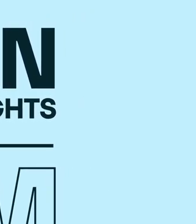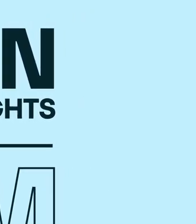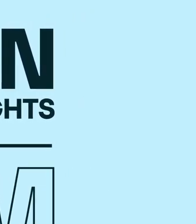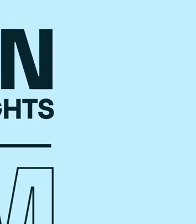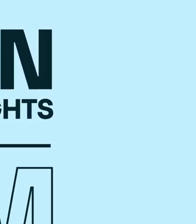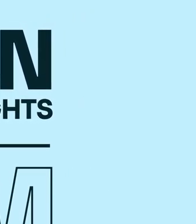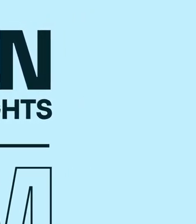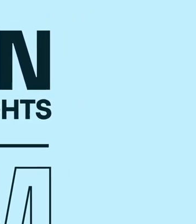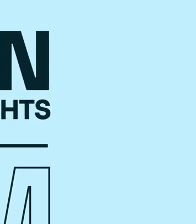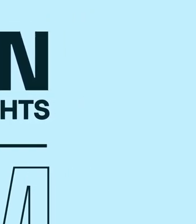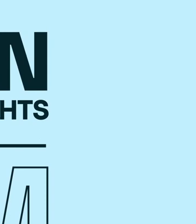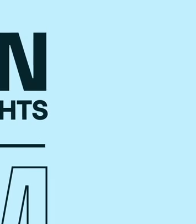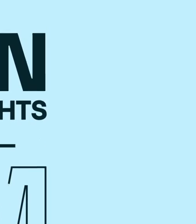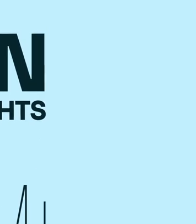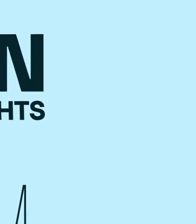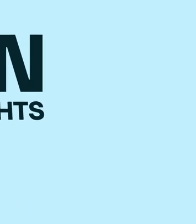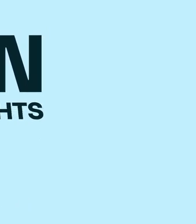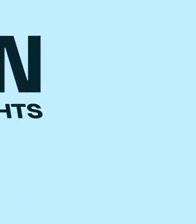so